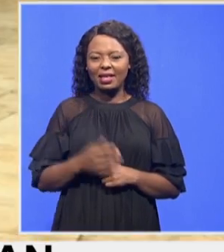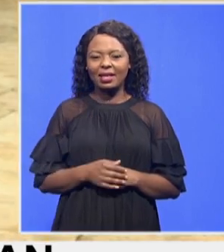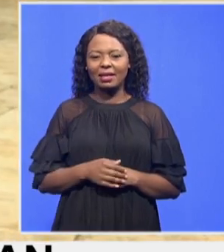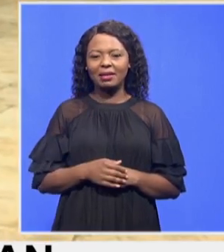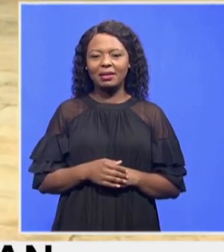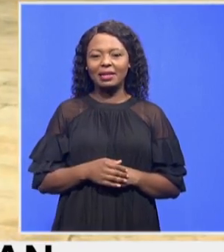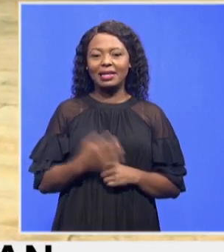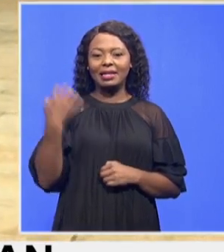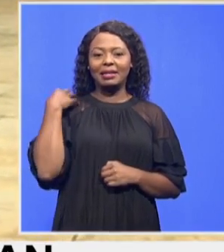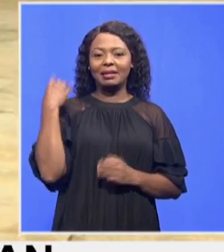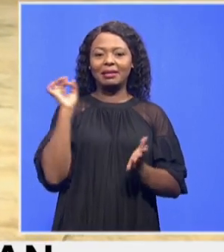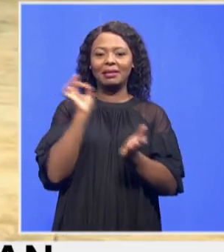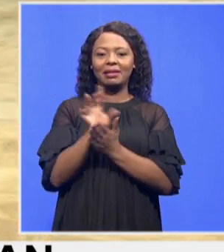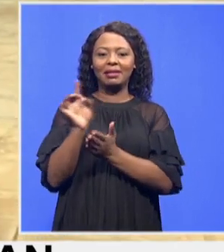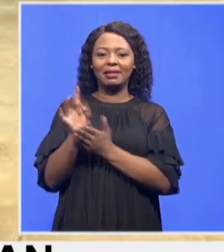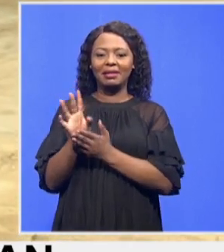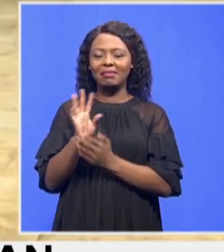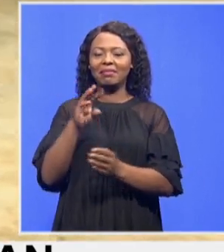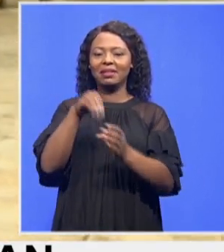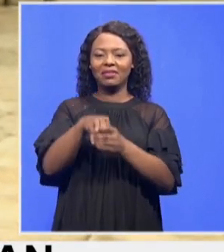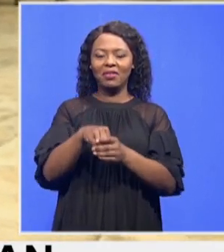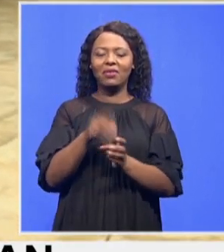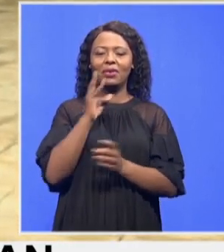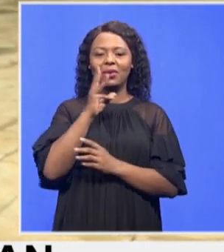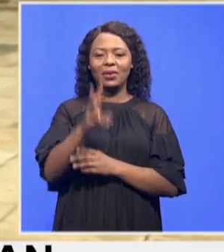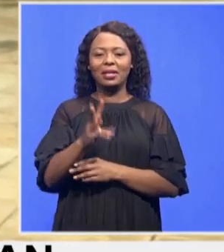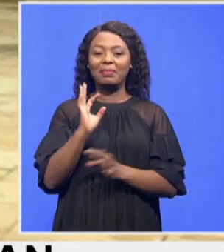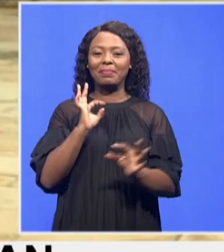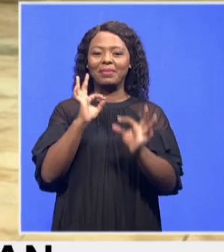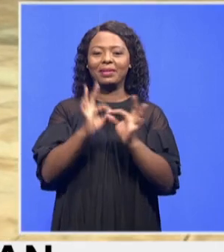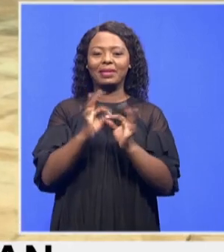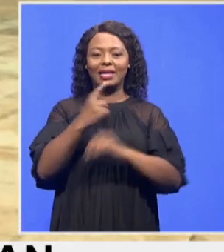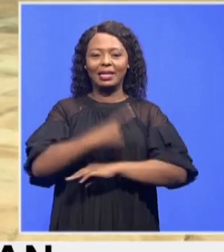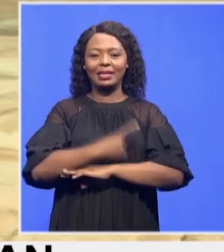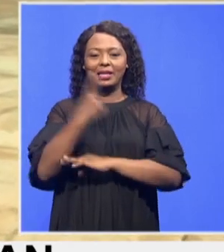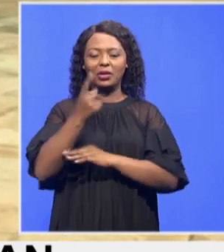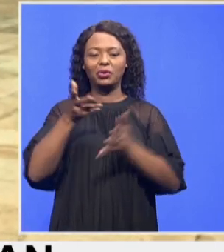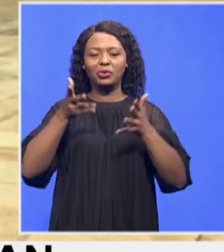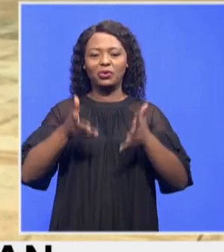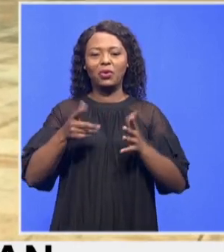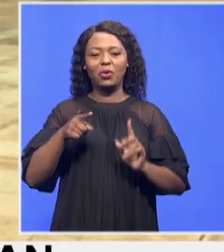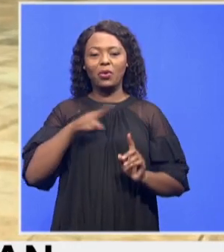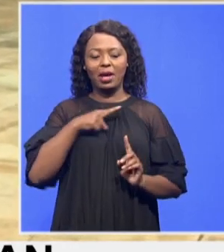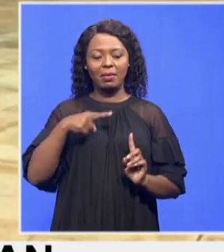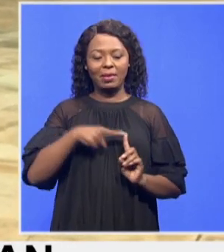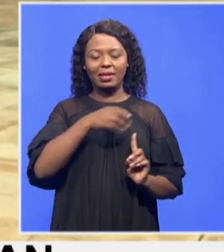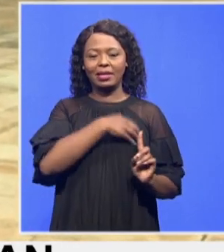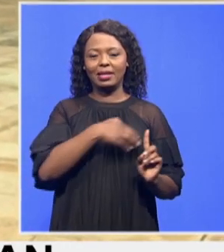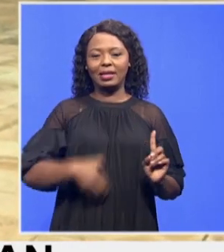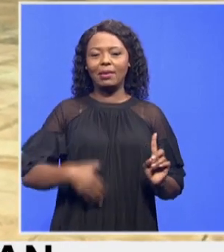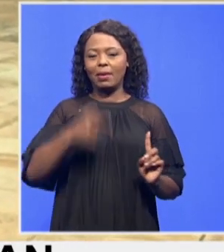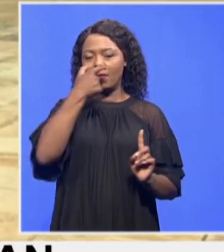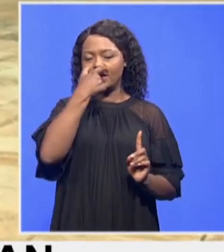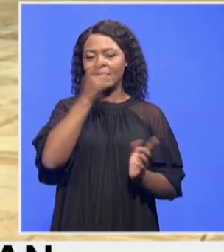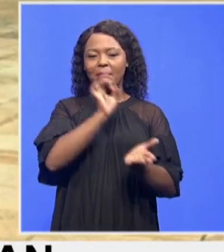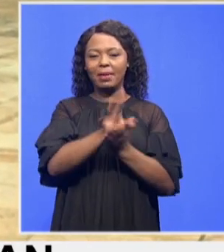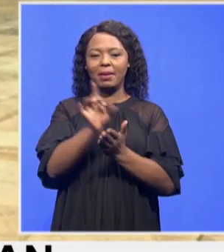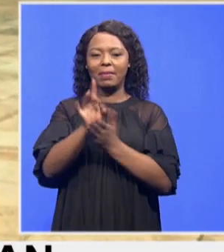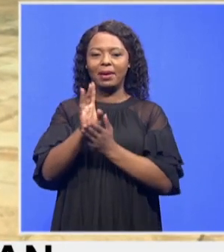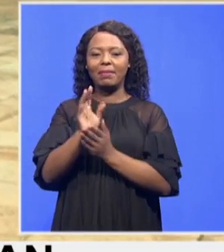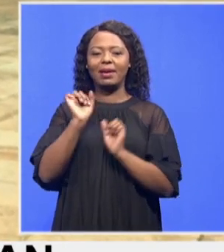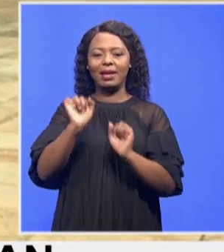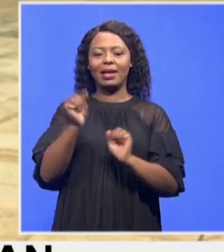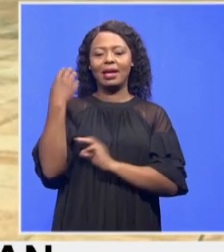cabinet reshuffle will always feature, particularly in these days, as President Ramaphosa will be reshuffling his cabinet and